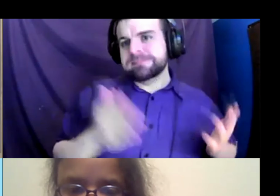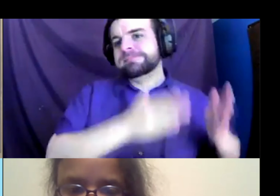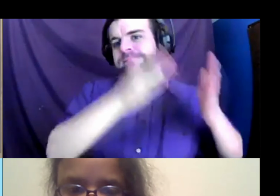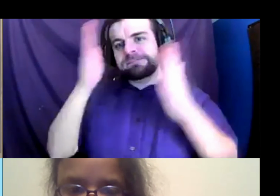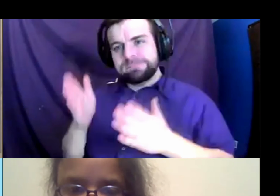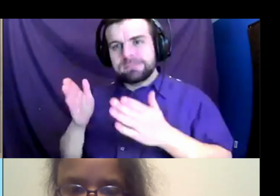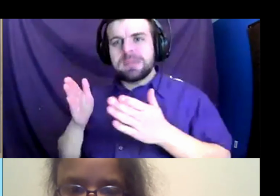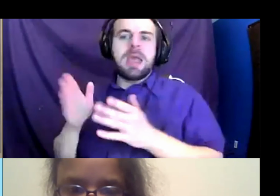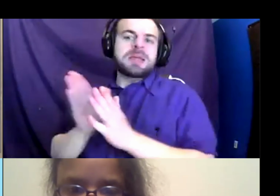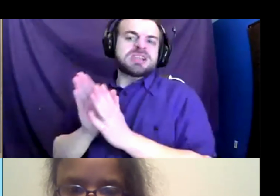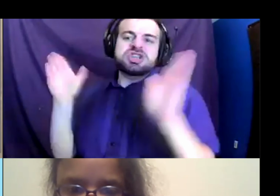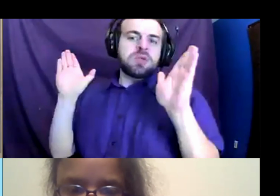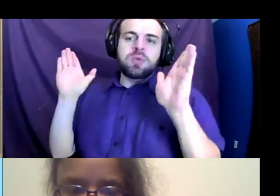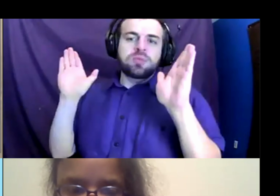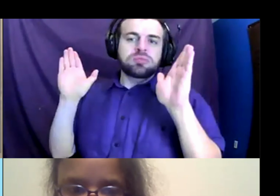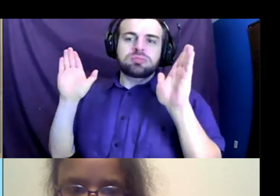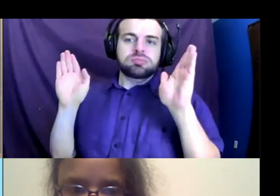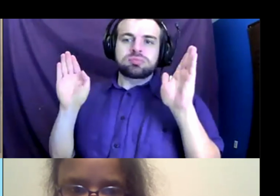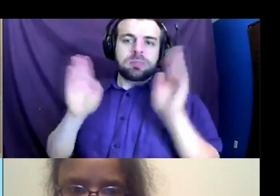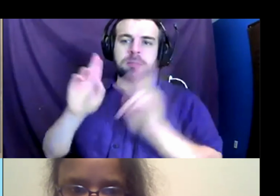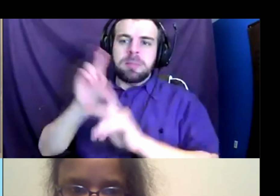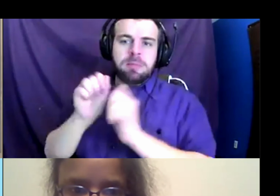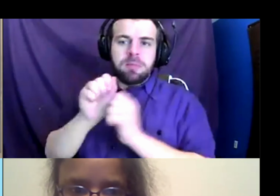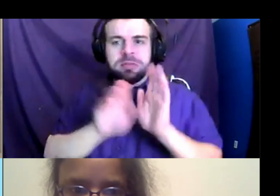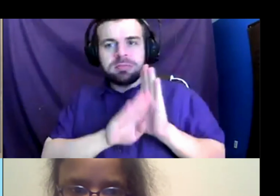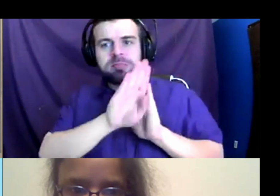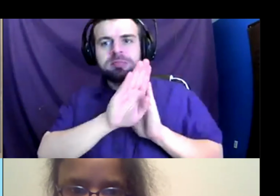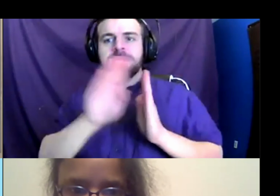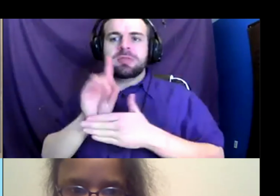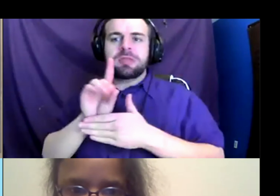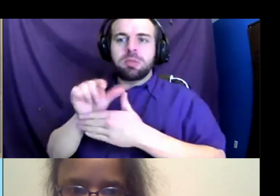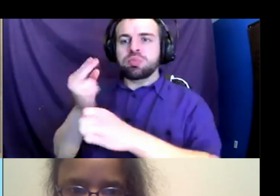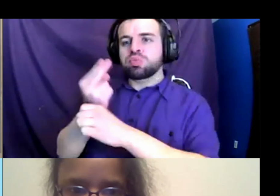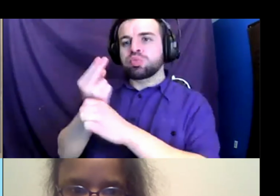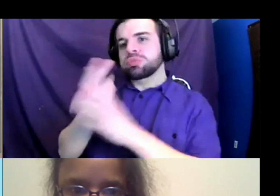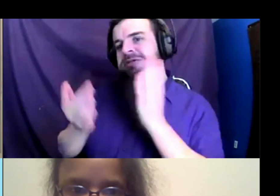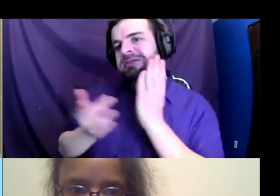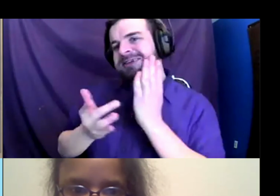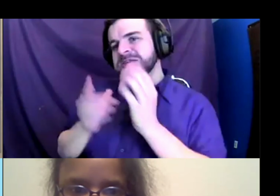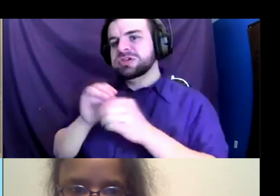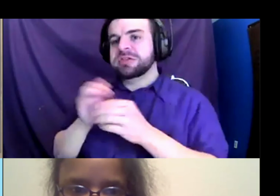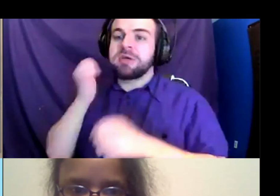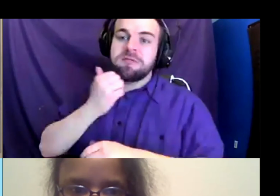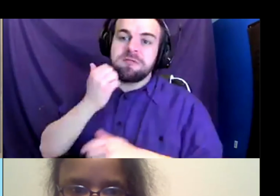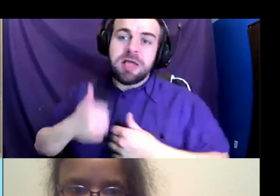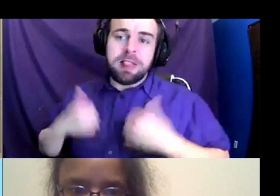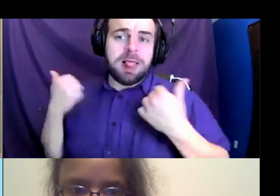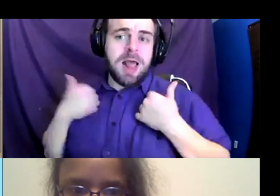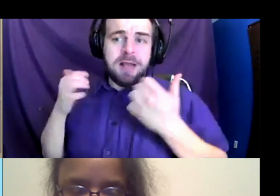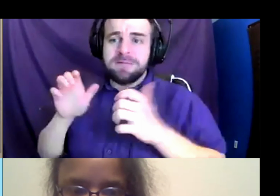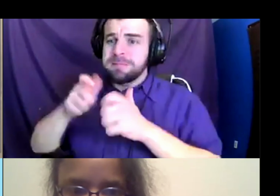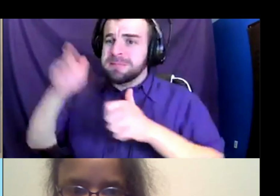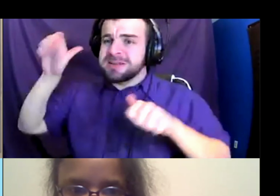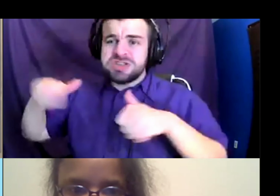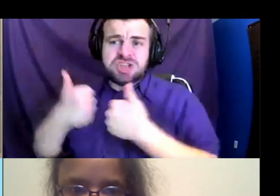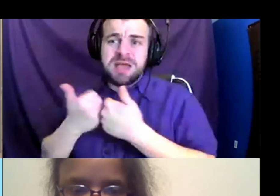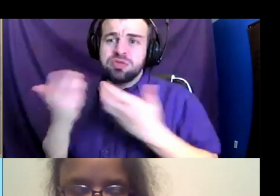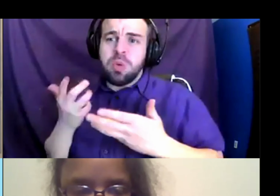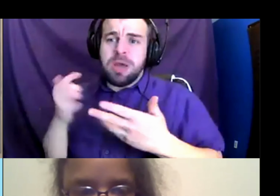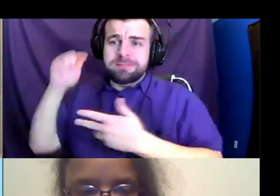technology in their lives? We'll leave that up for just a minute. And I'm going to read a question that someone wrote in